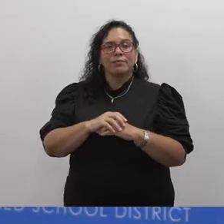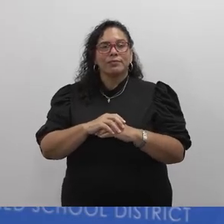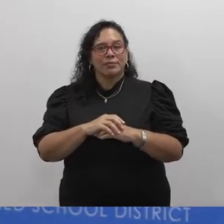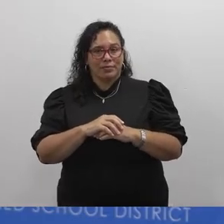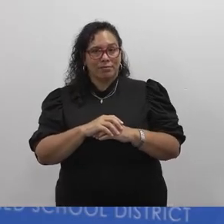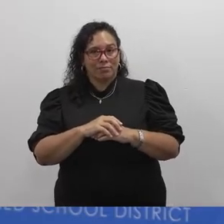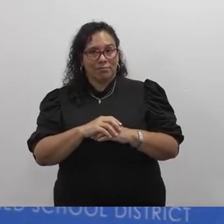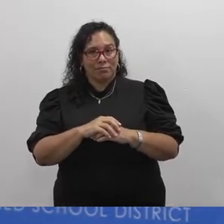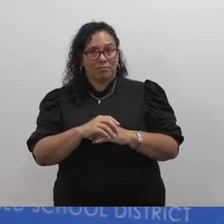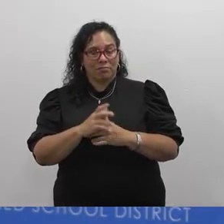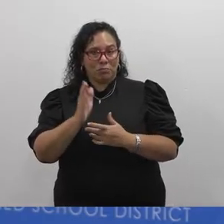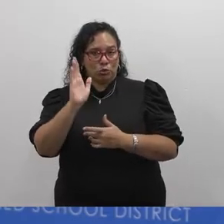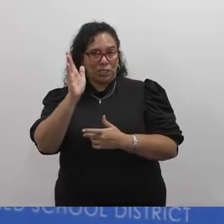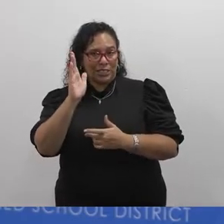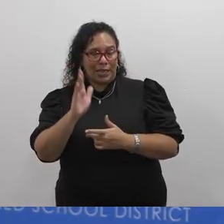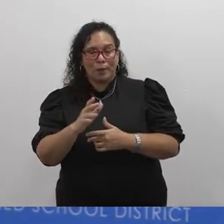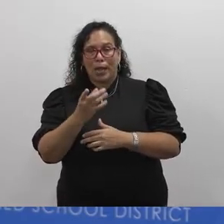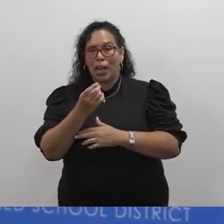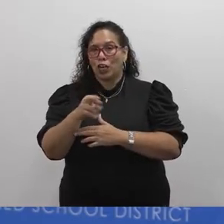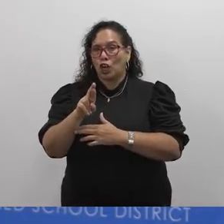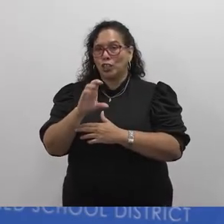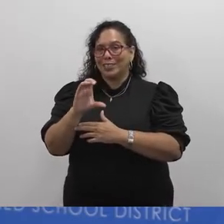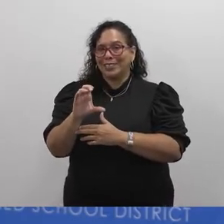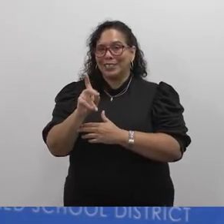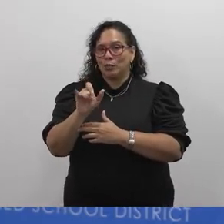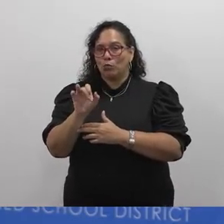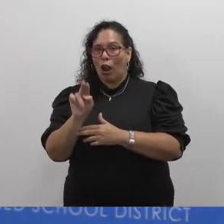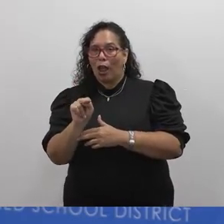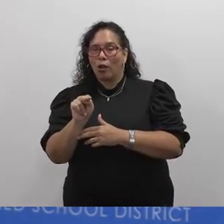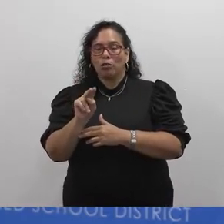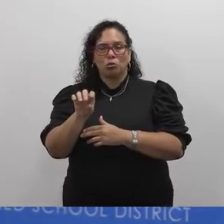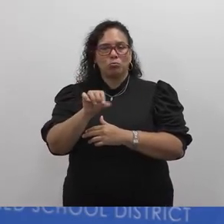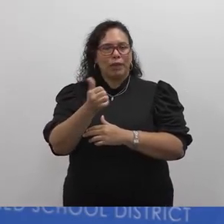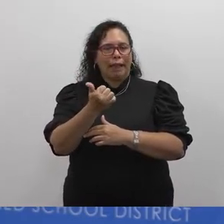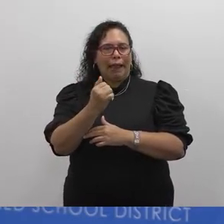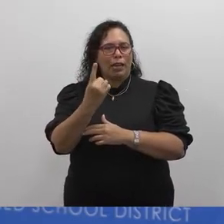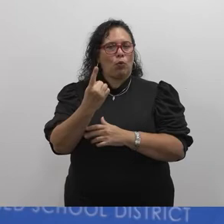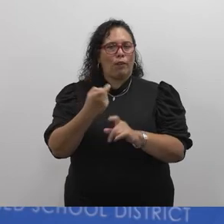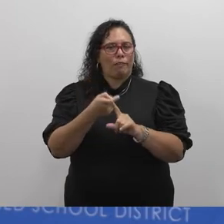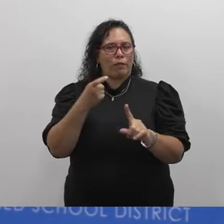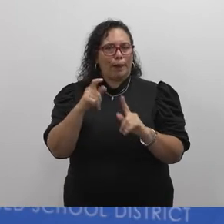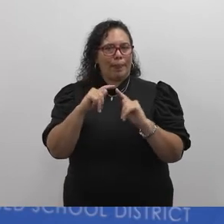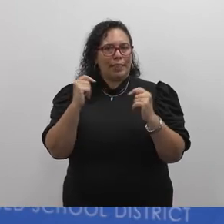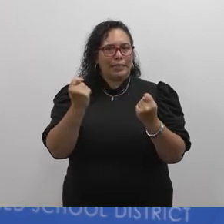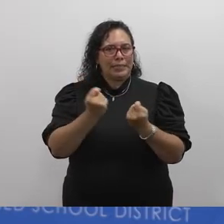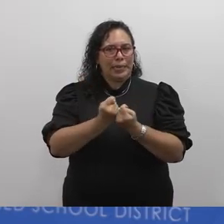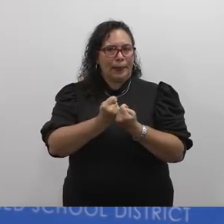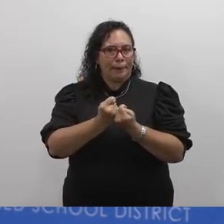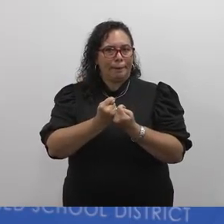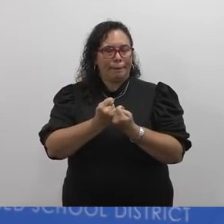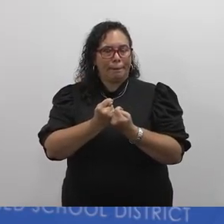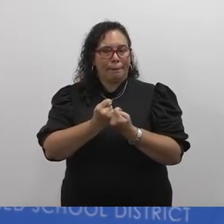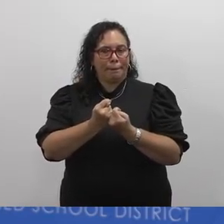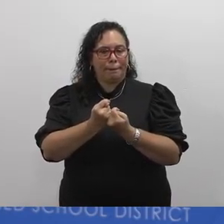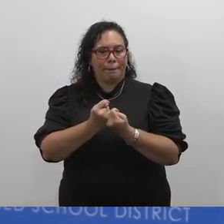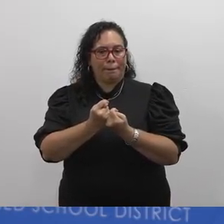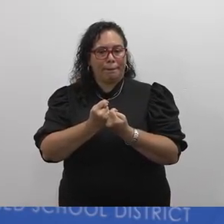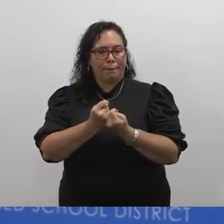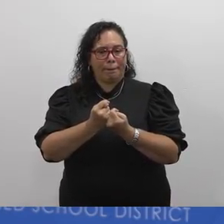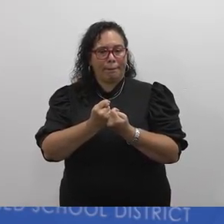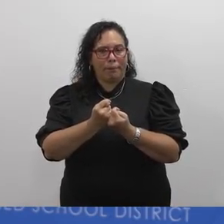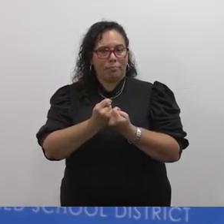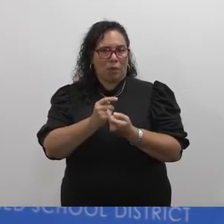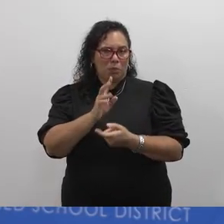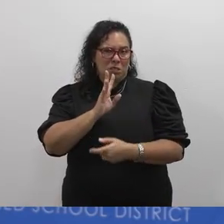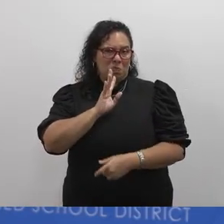that's present either by Dr. C. Brown or any one of our team, right? I think, and I'm going to just speak